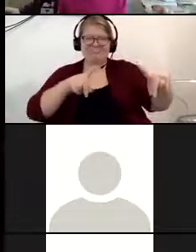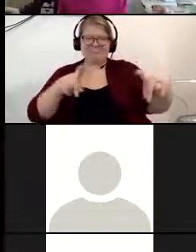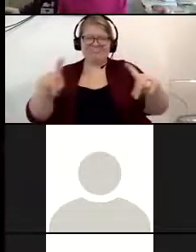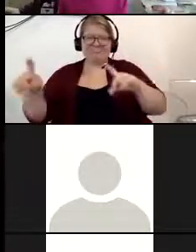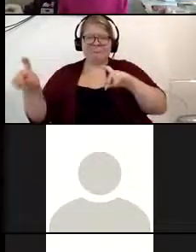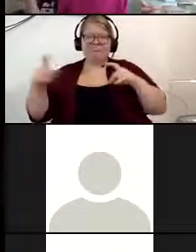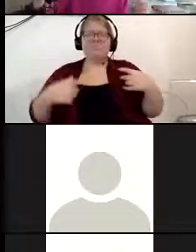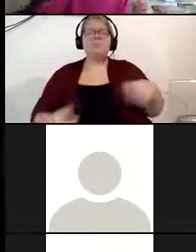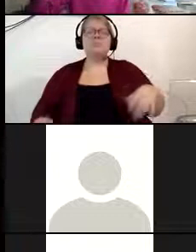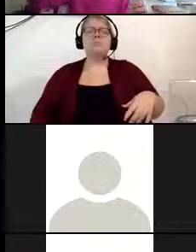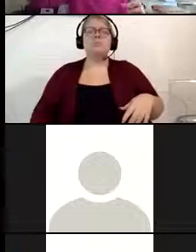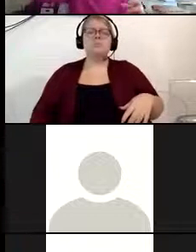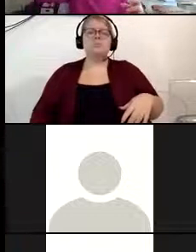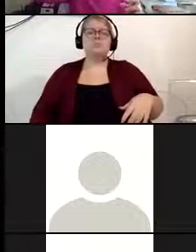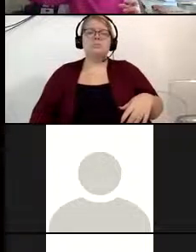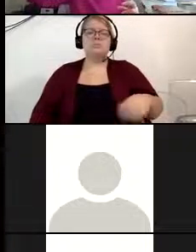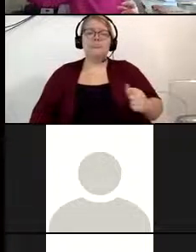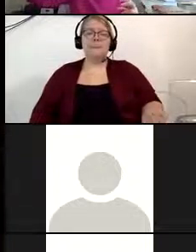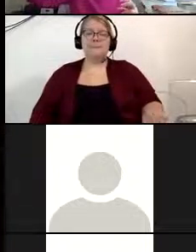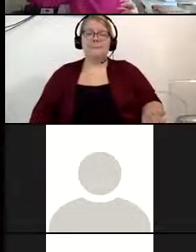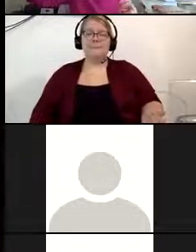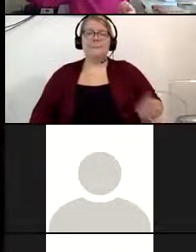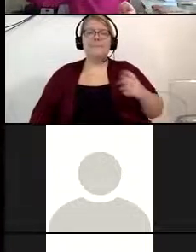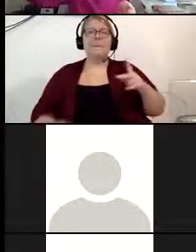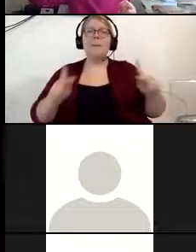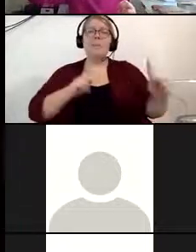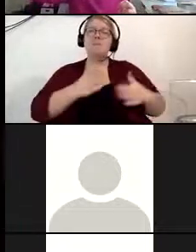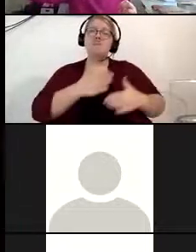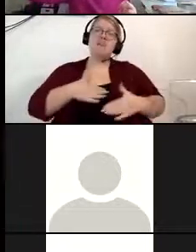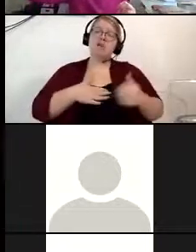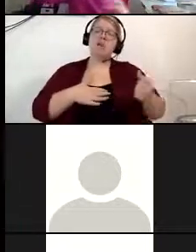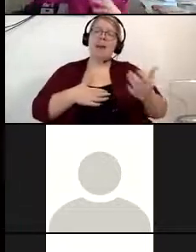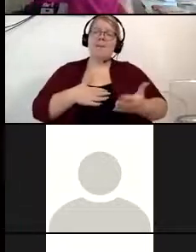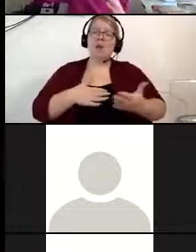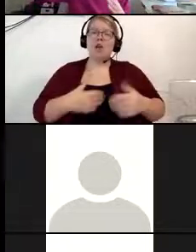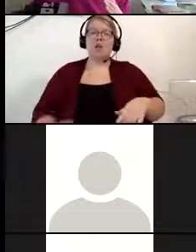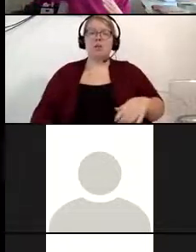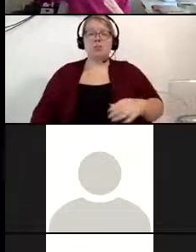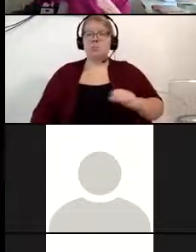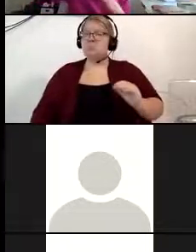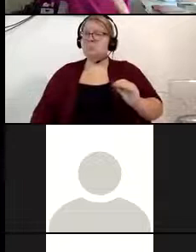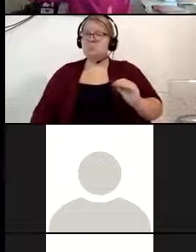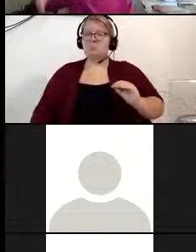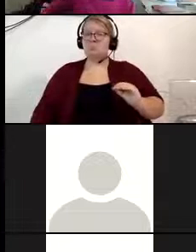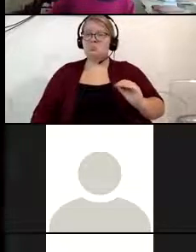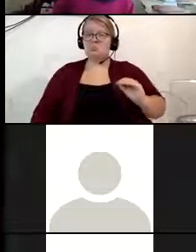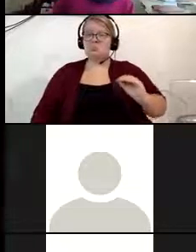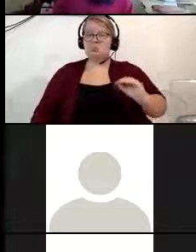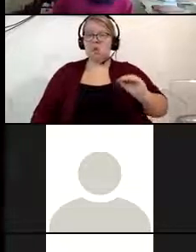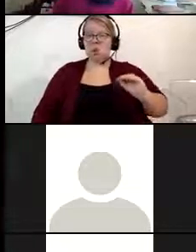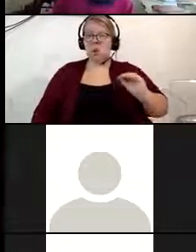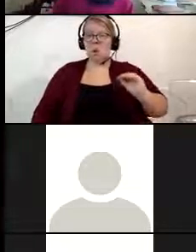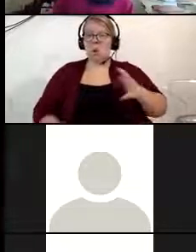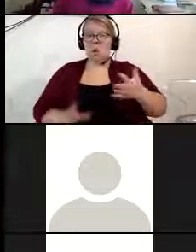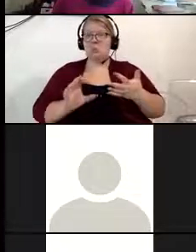people who were recreational gamblers, who never had any particular criteria